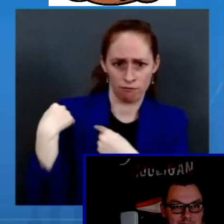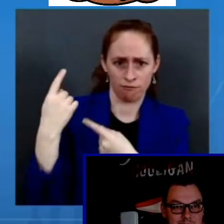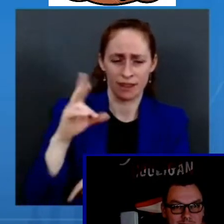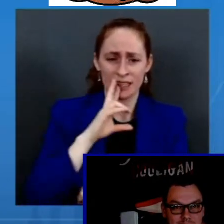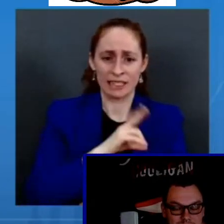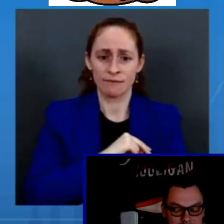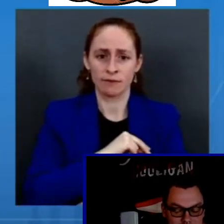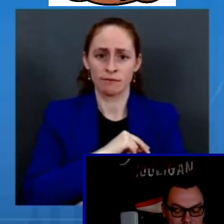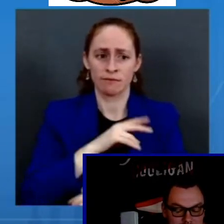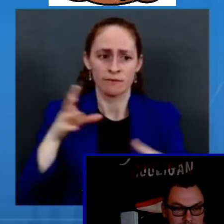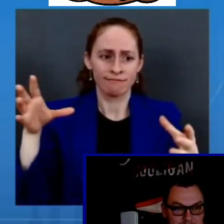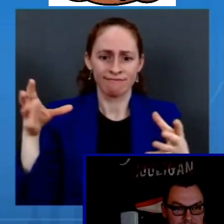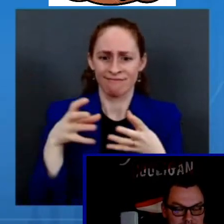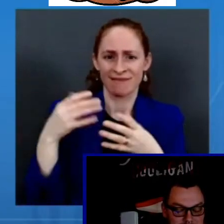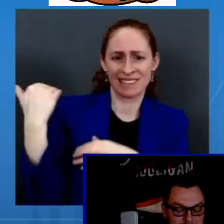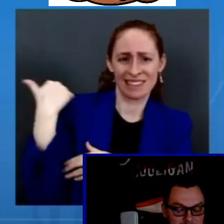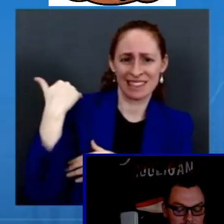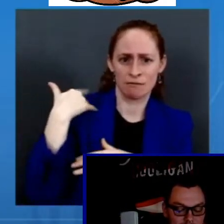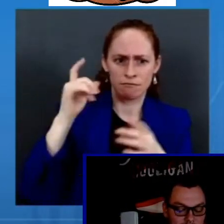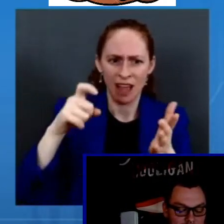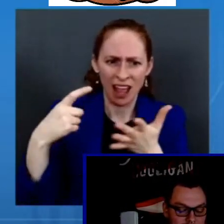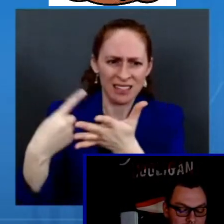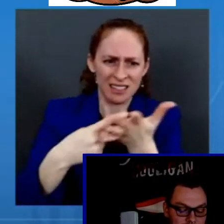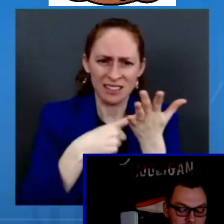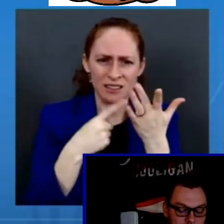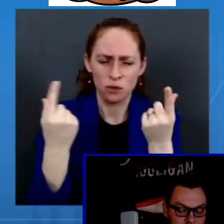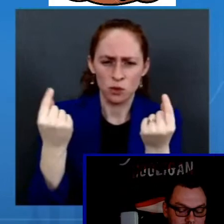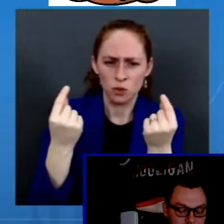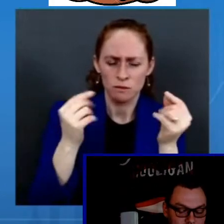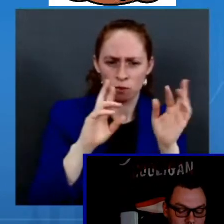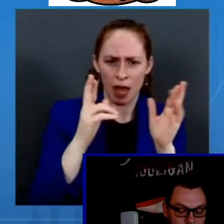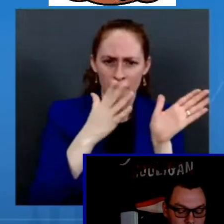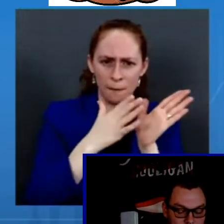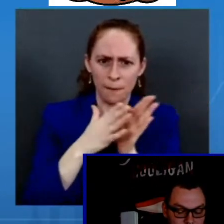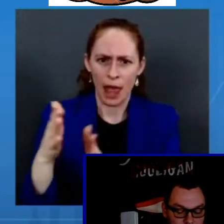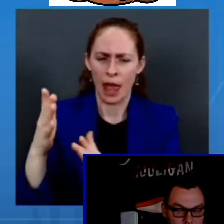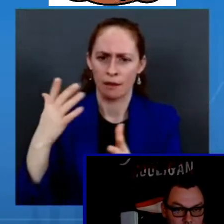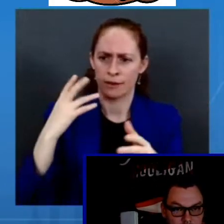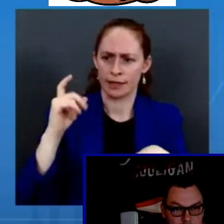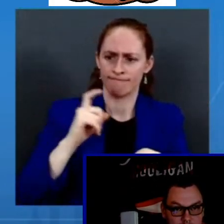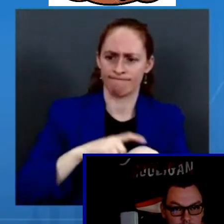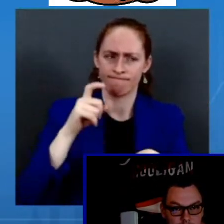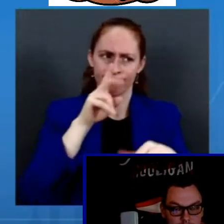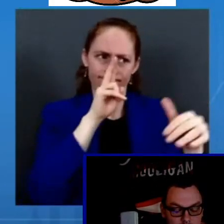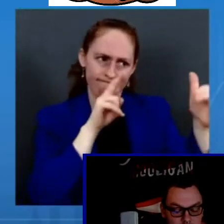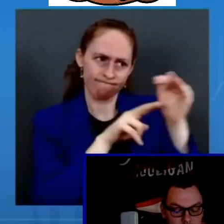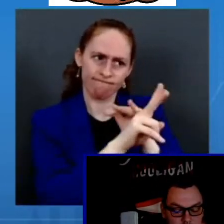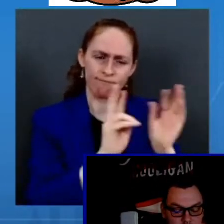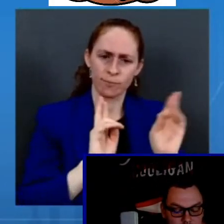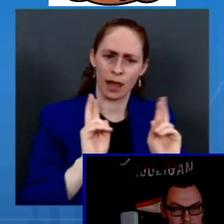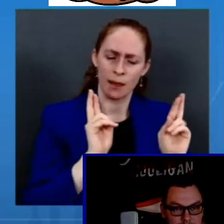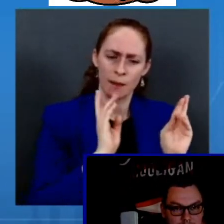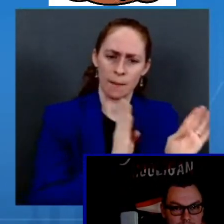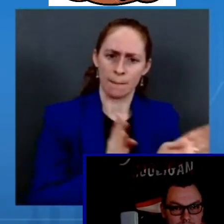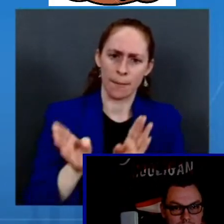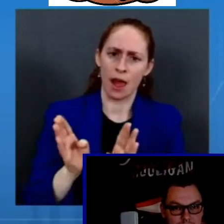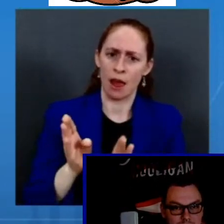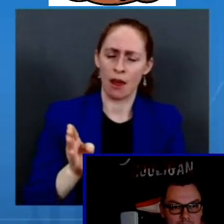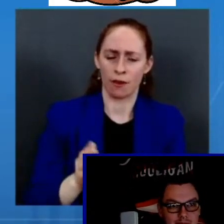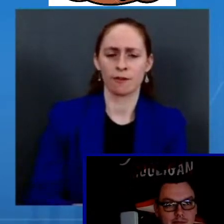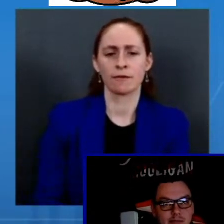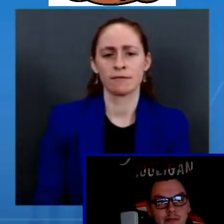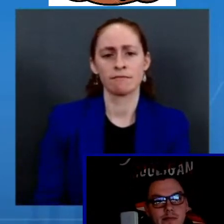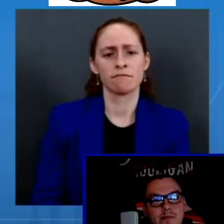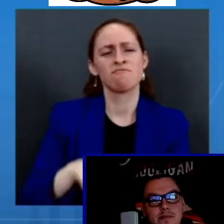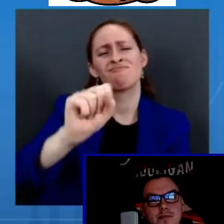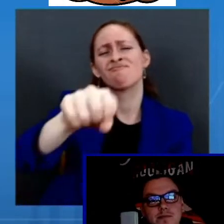an appropriate way to Omicron. So again, admittedly, we can always do better, but I can't think of something specifically